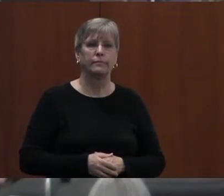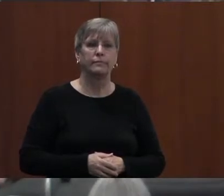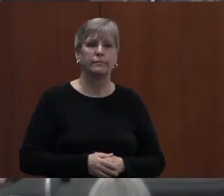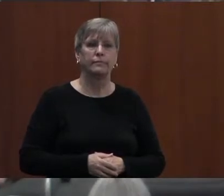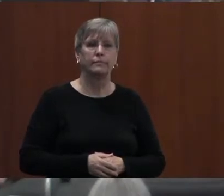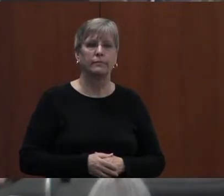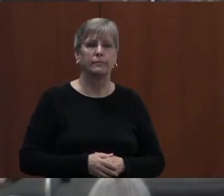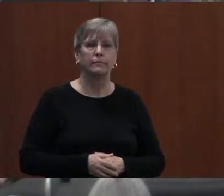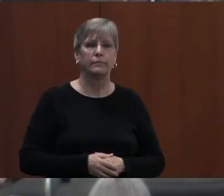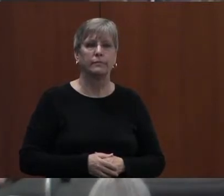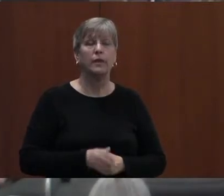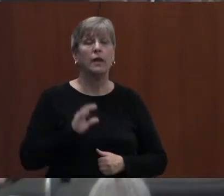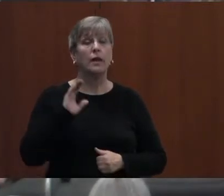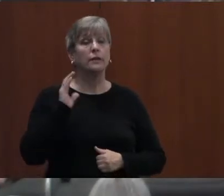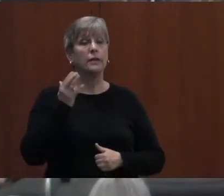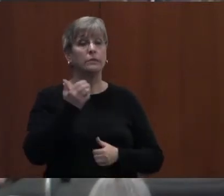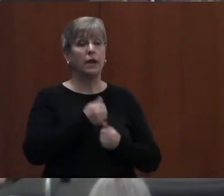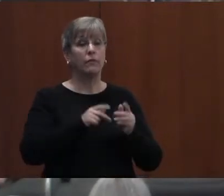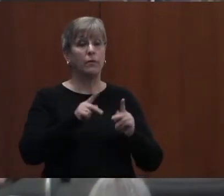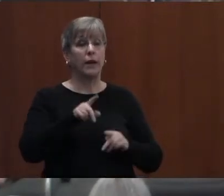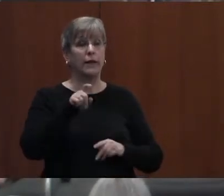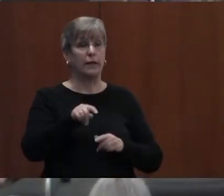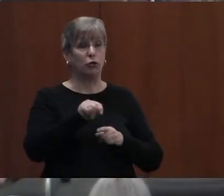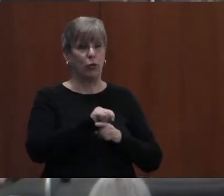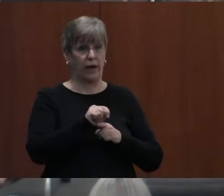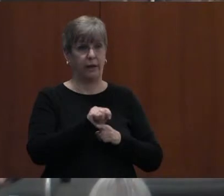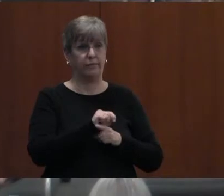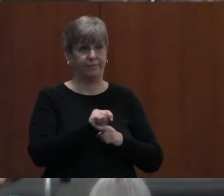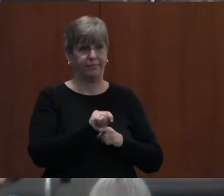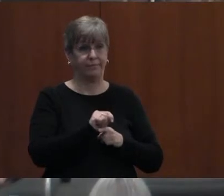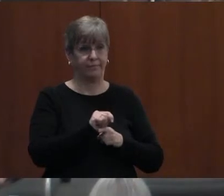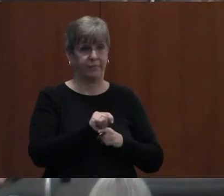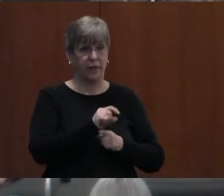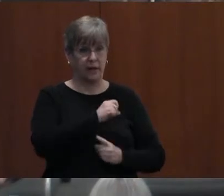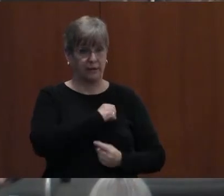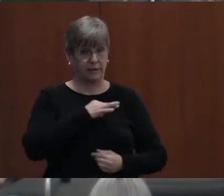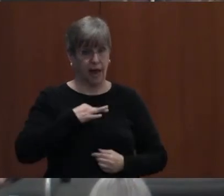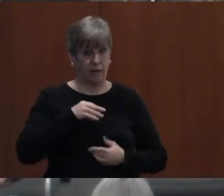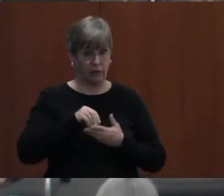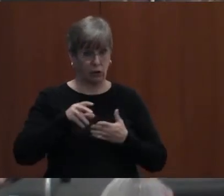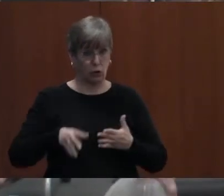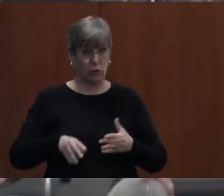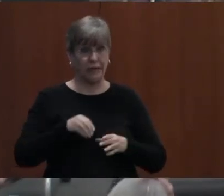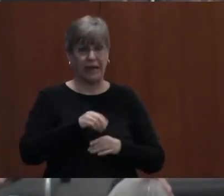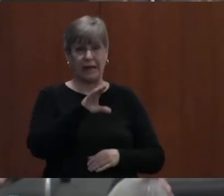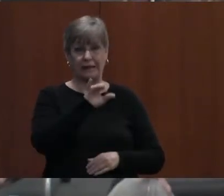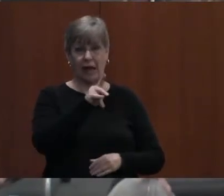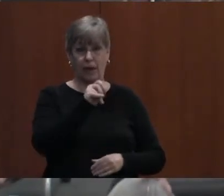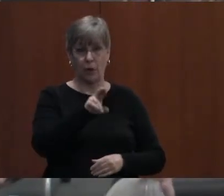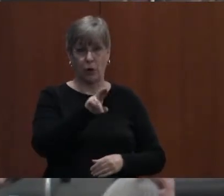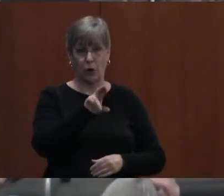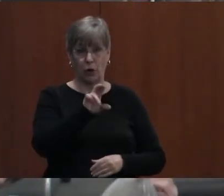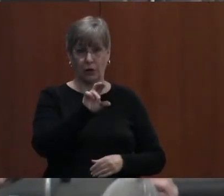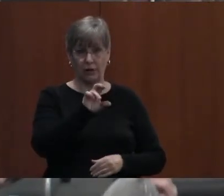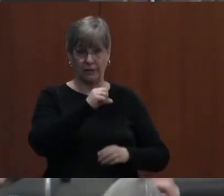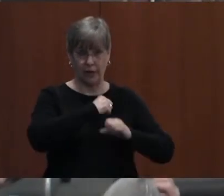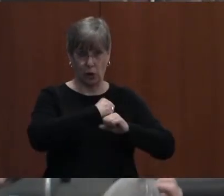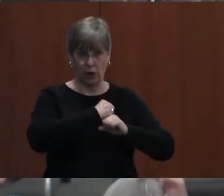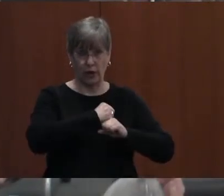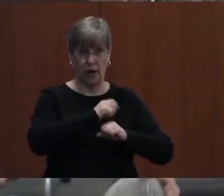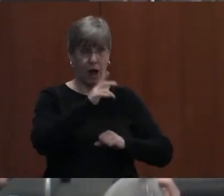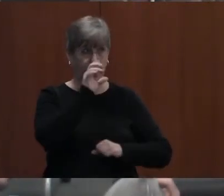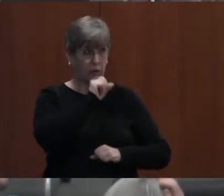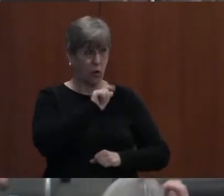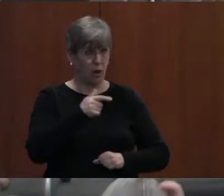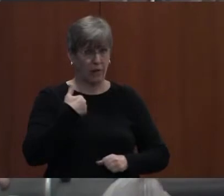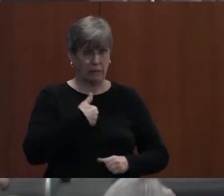It looks like everybody is going to need training for both staff and students in cybersecurity, and I guess all of